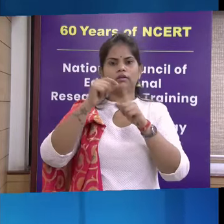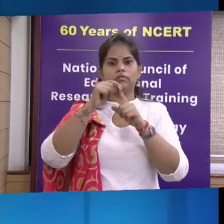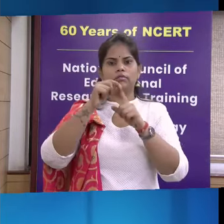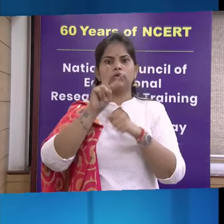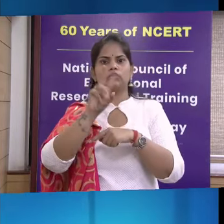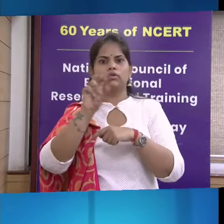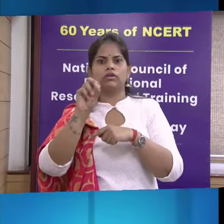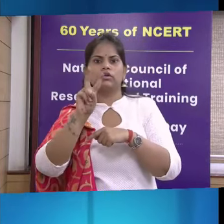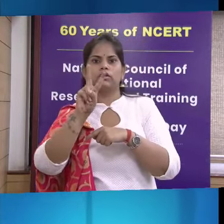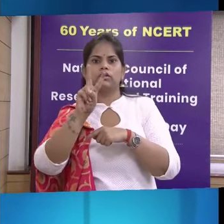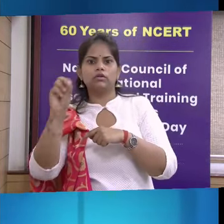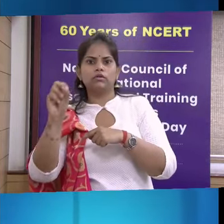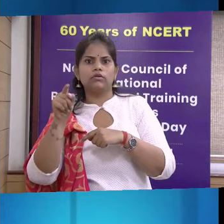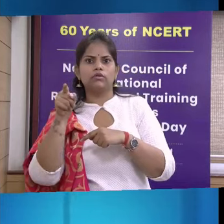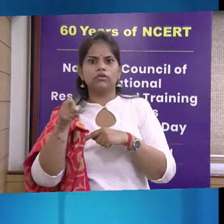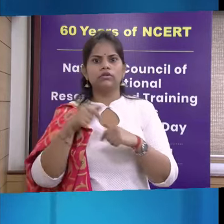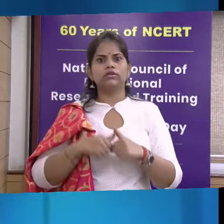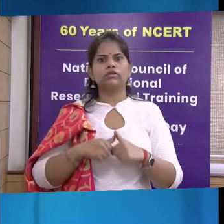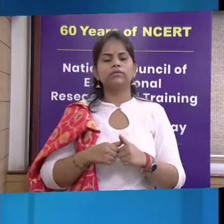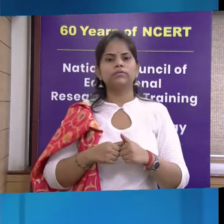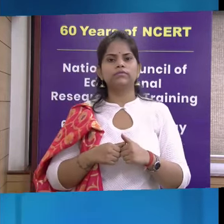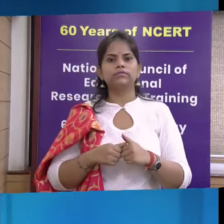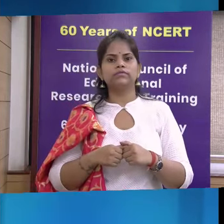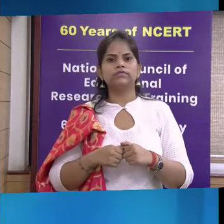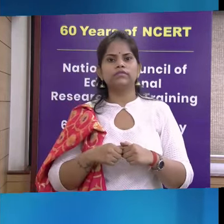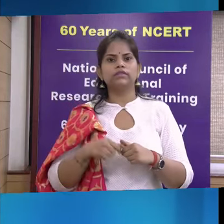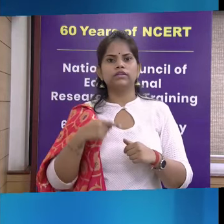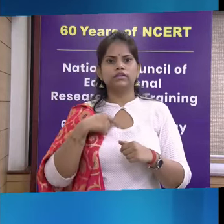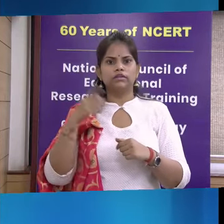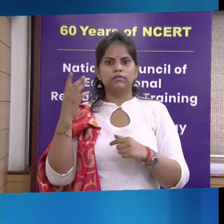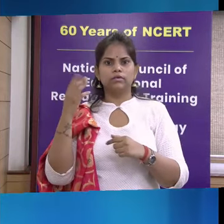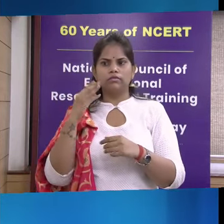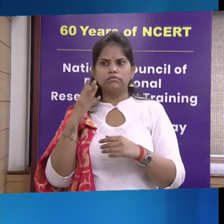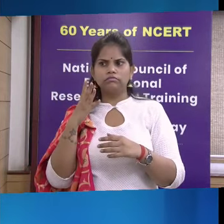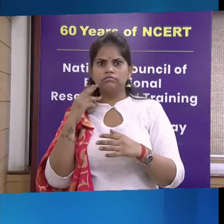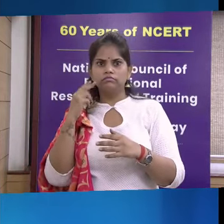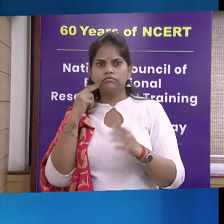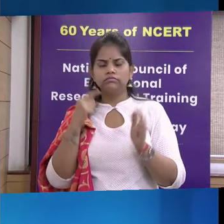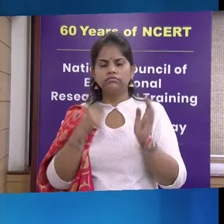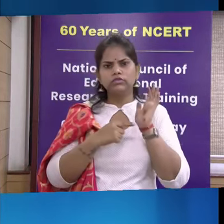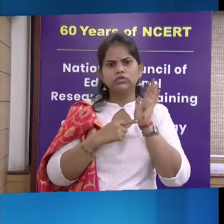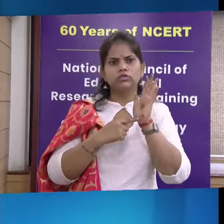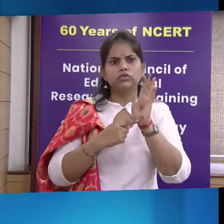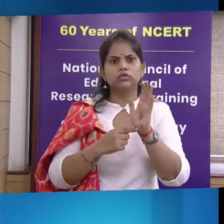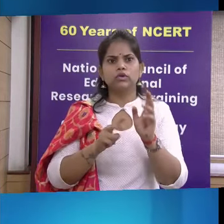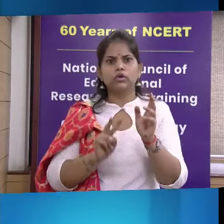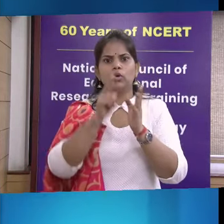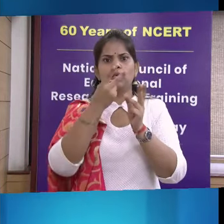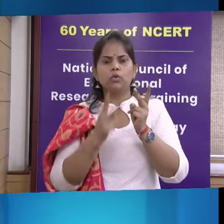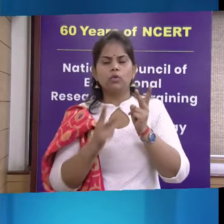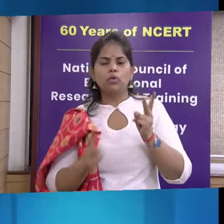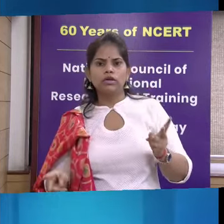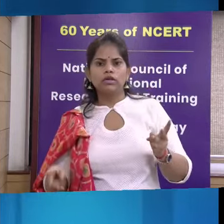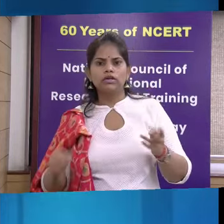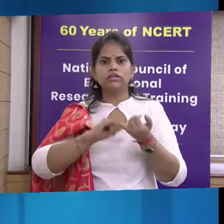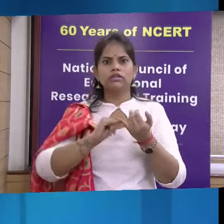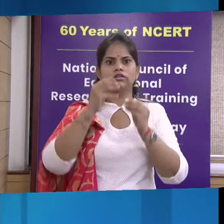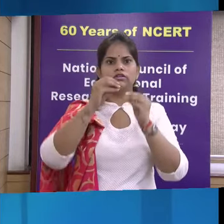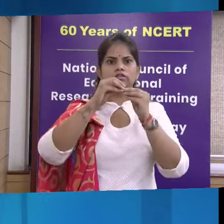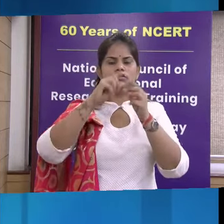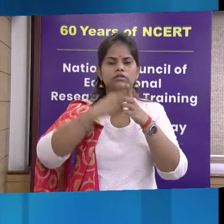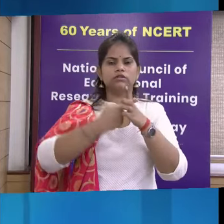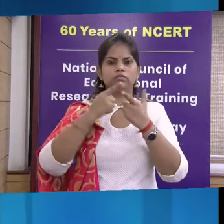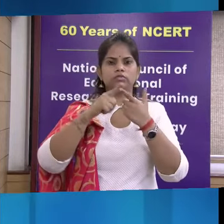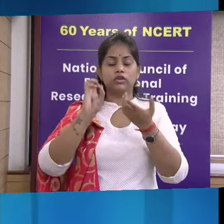additional impetus to vocational education by introducing vocational subjects and training at school